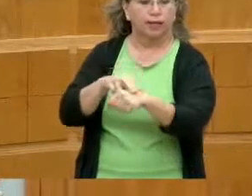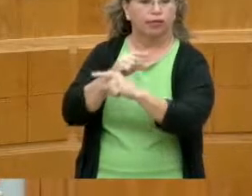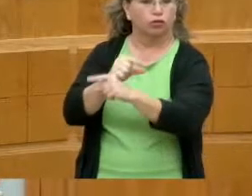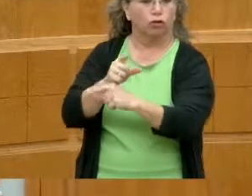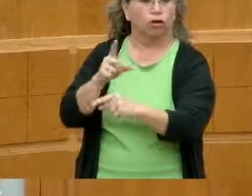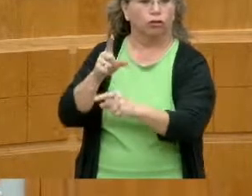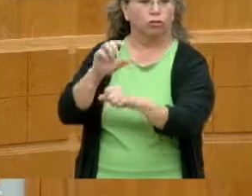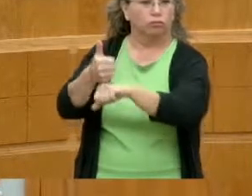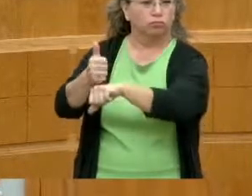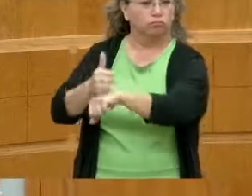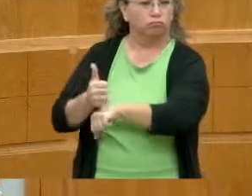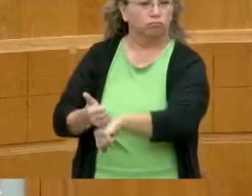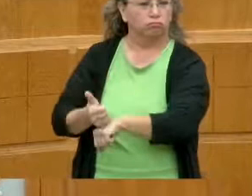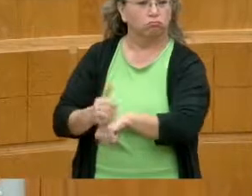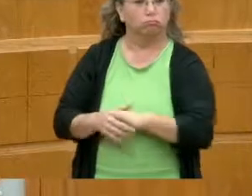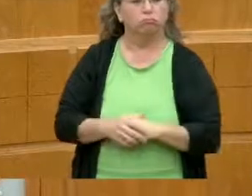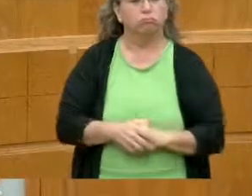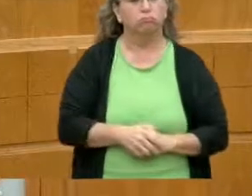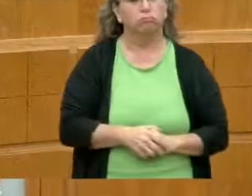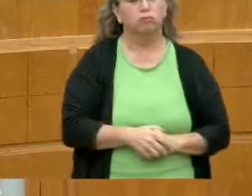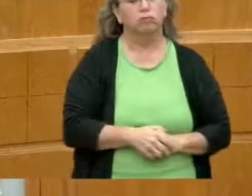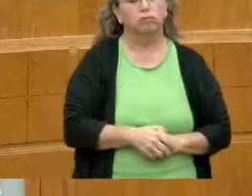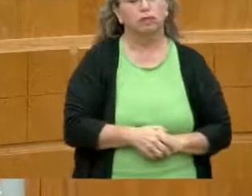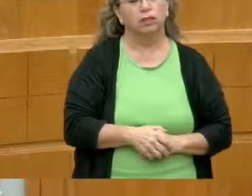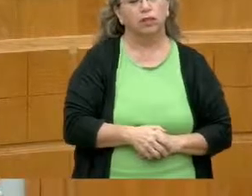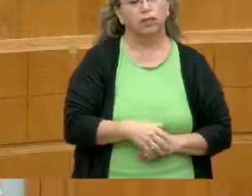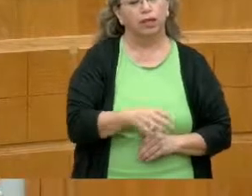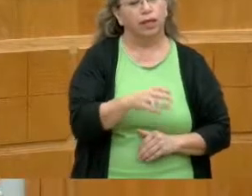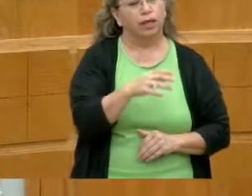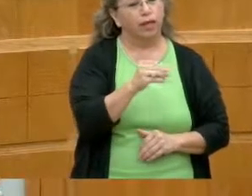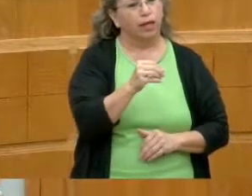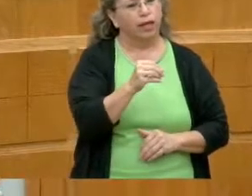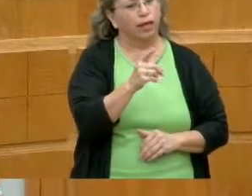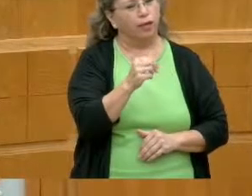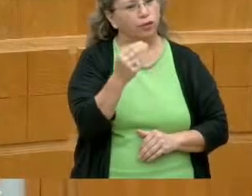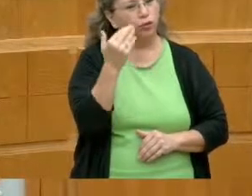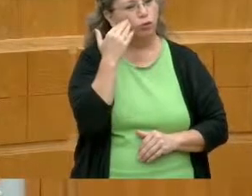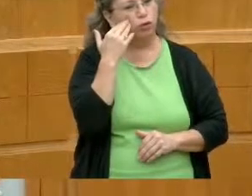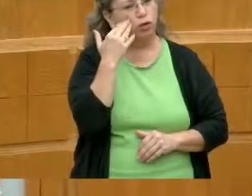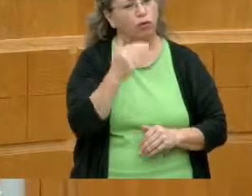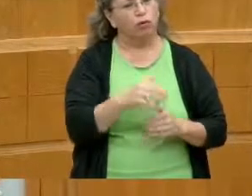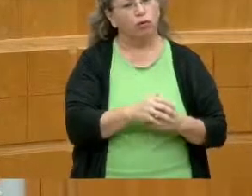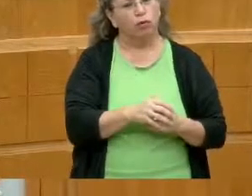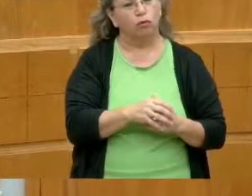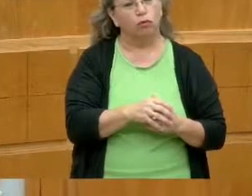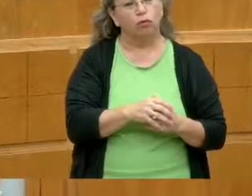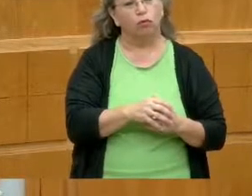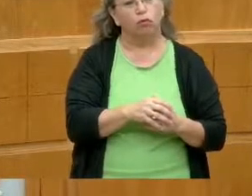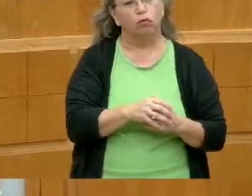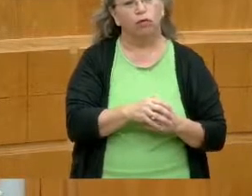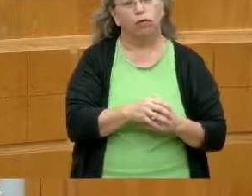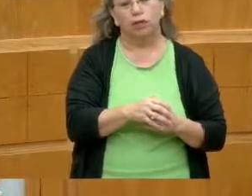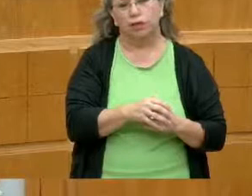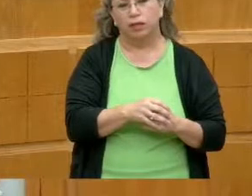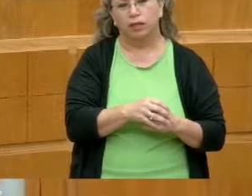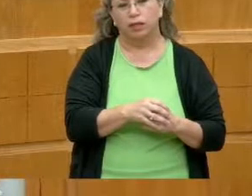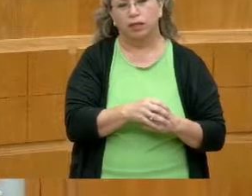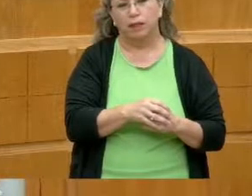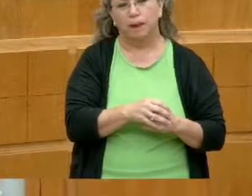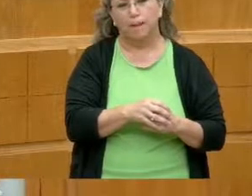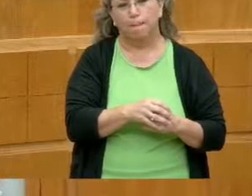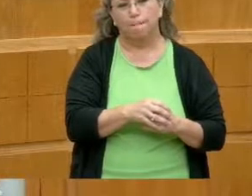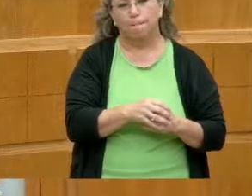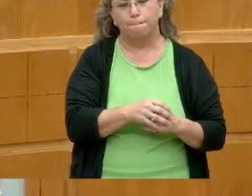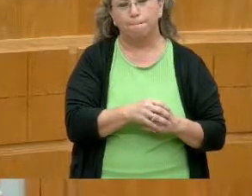And do we know of those who've been tested who were like because of their work, like tested because of